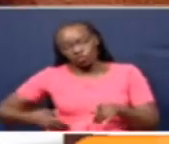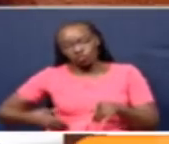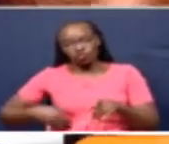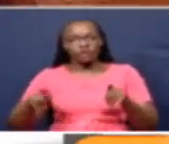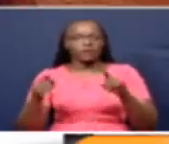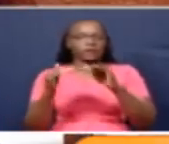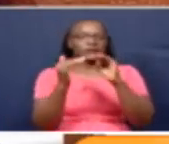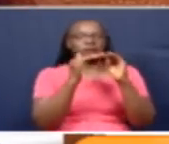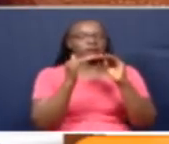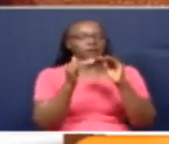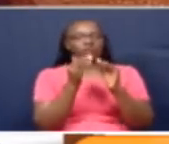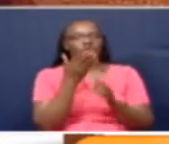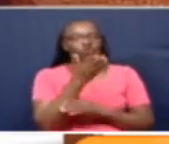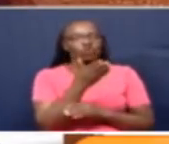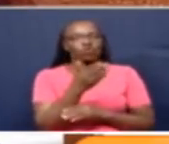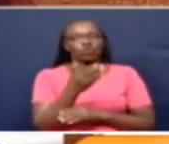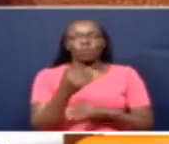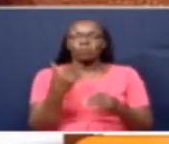mali, sinawe,